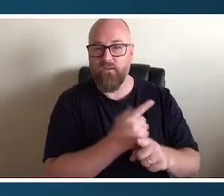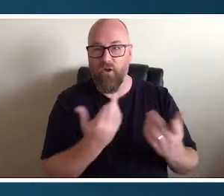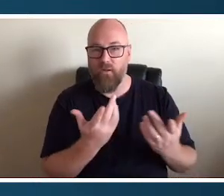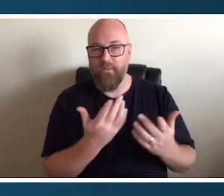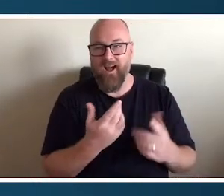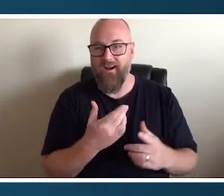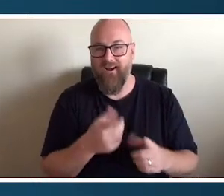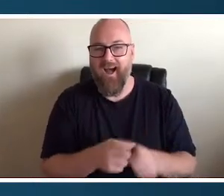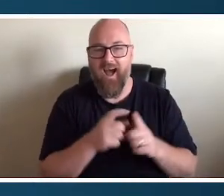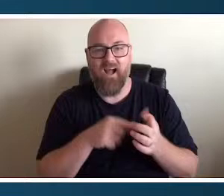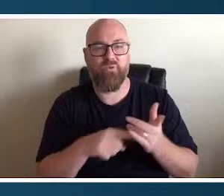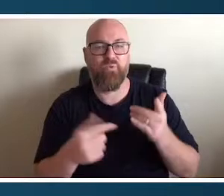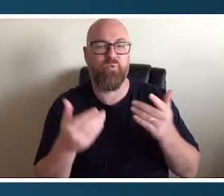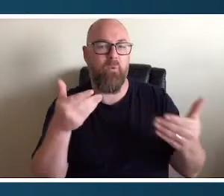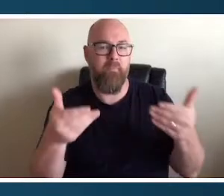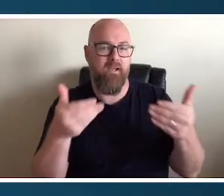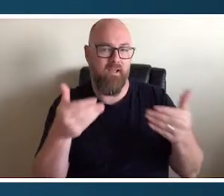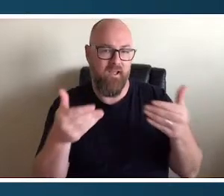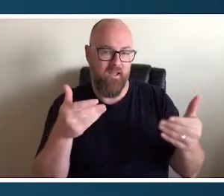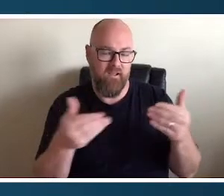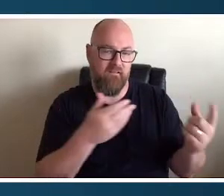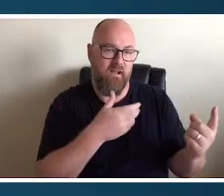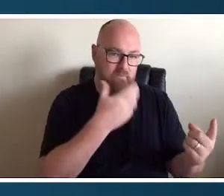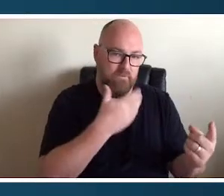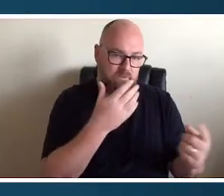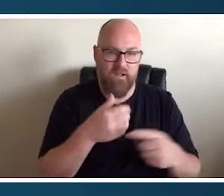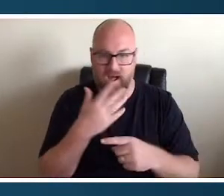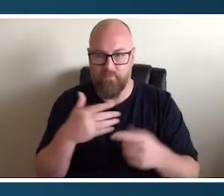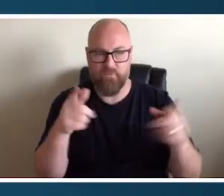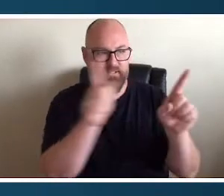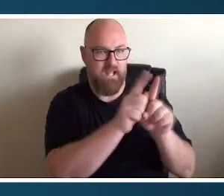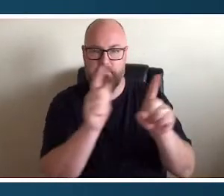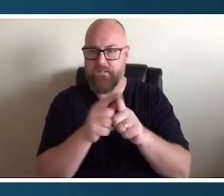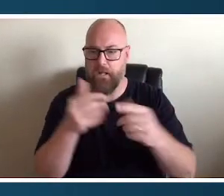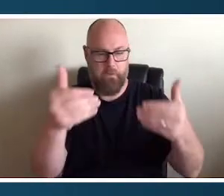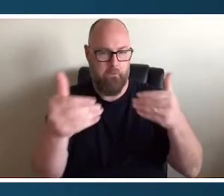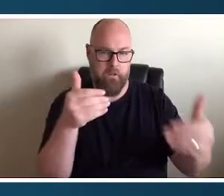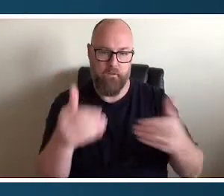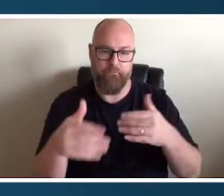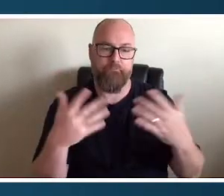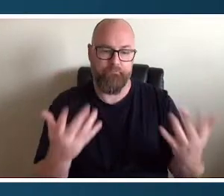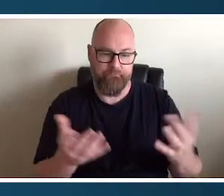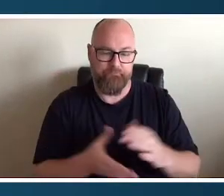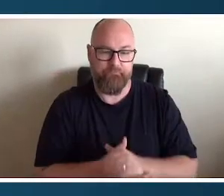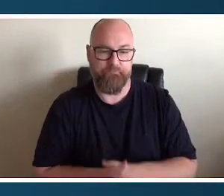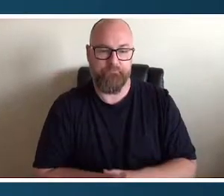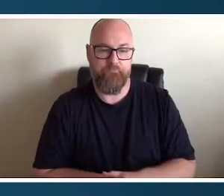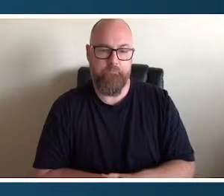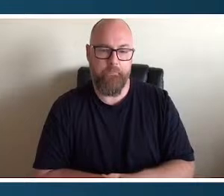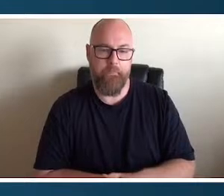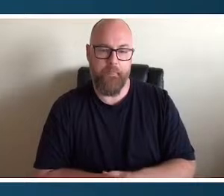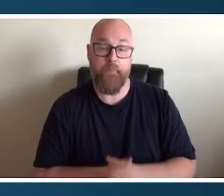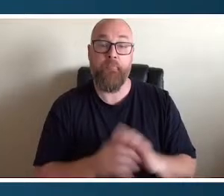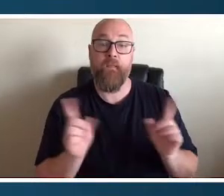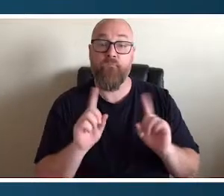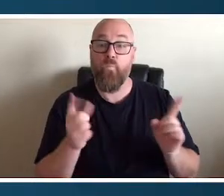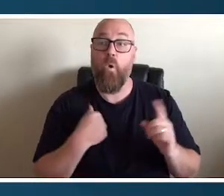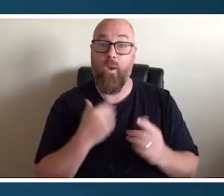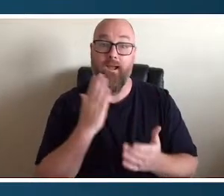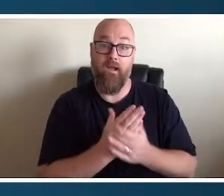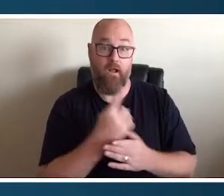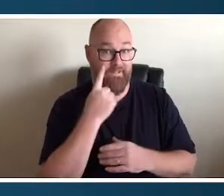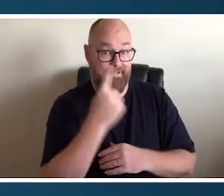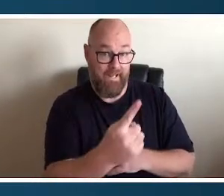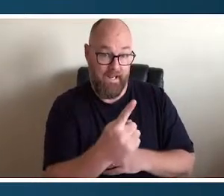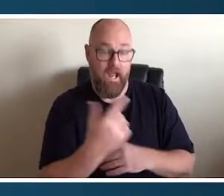compare apple to apple to see whether there's any contradiction or not. But what we do see is that there is